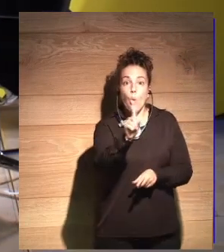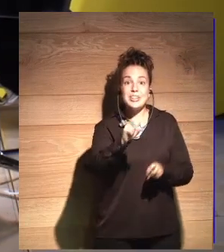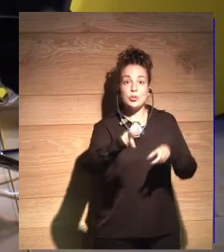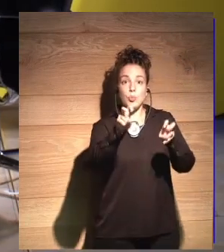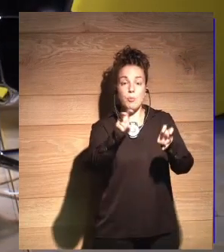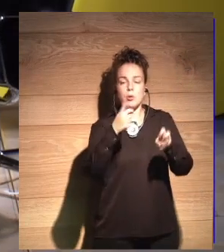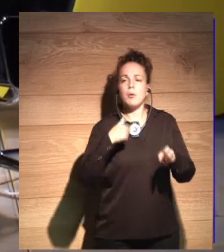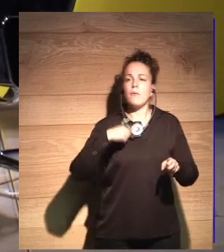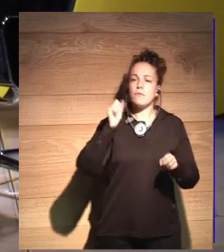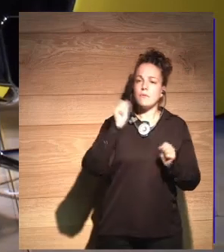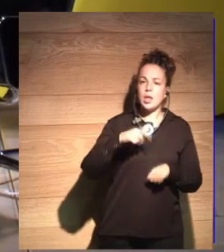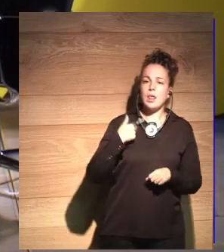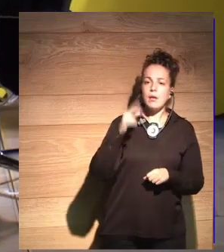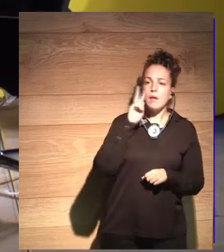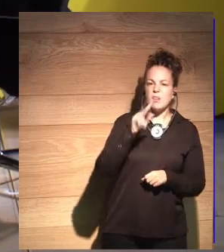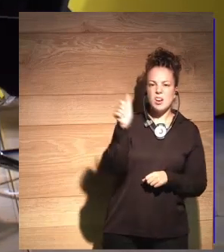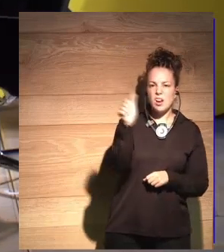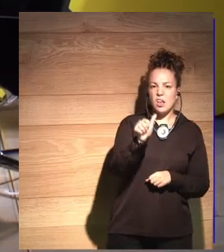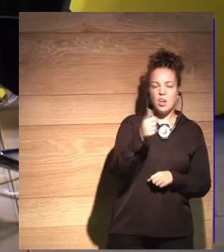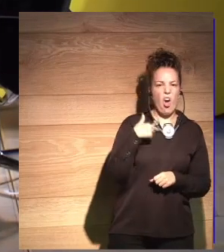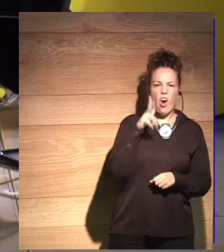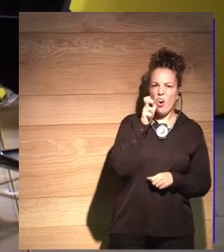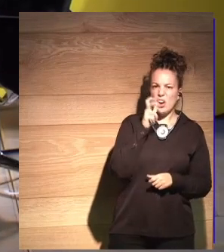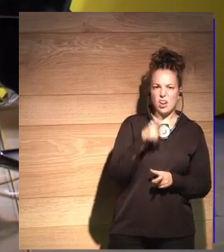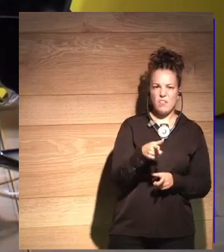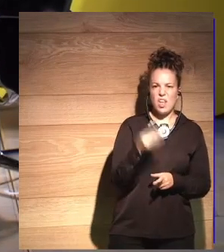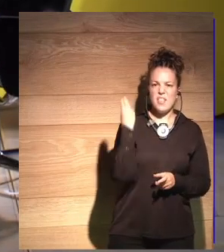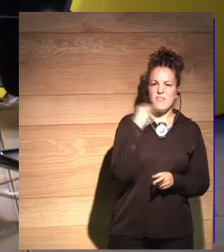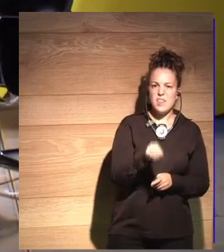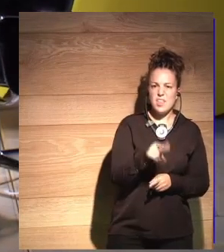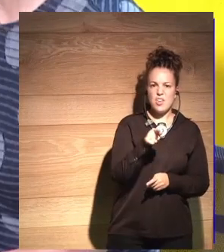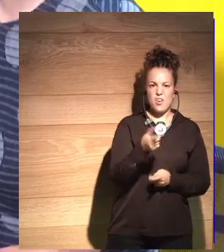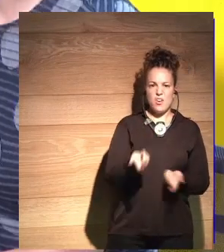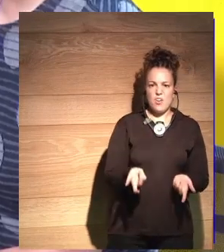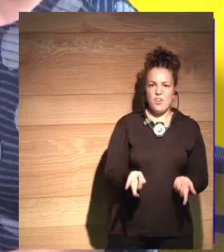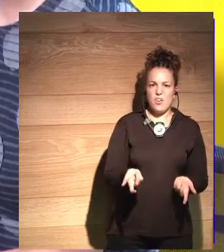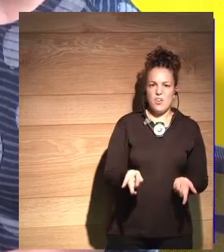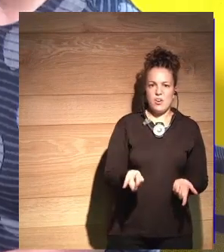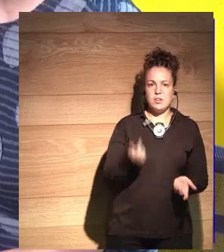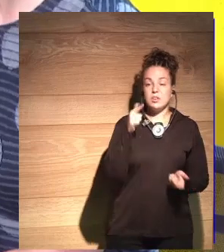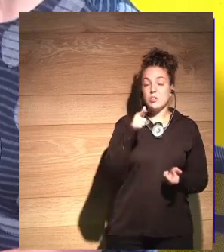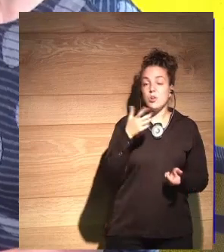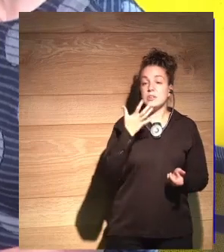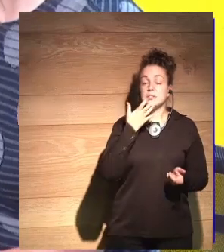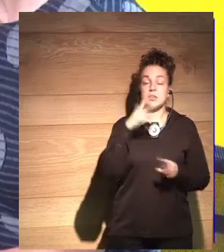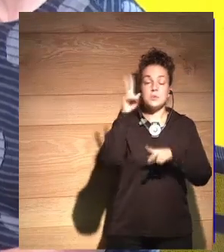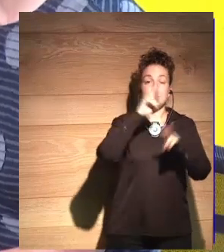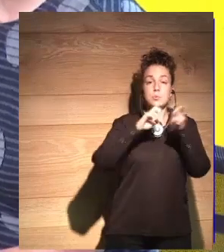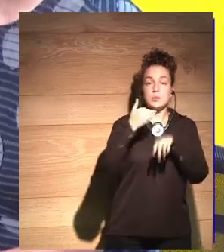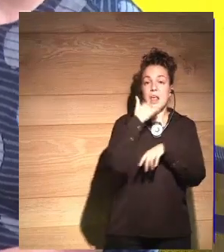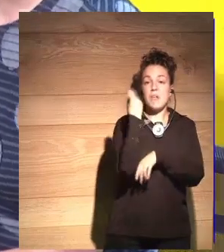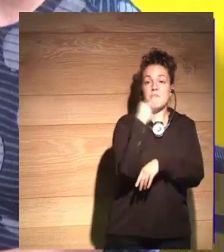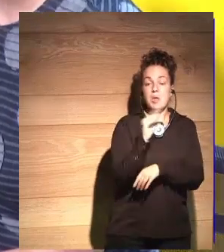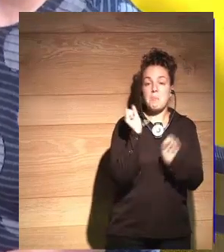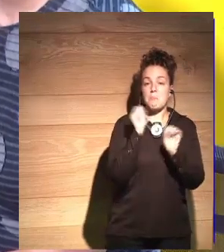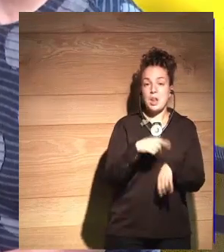like, oh my god, it's terrible. It's so cold. Unless that's what you're going for. That could be a solution for